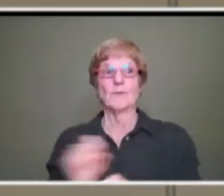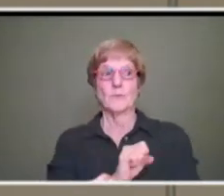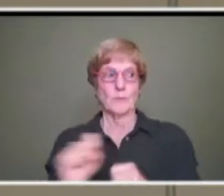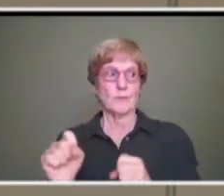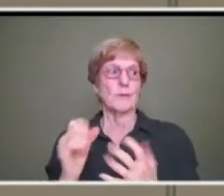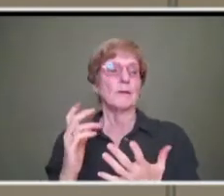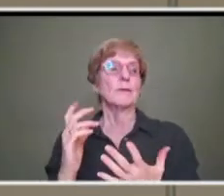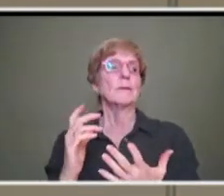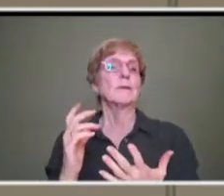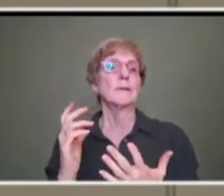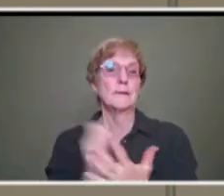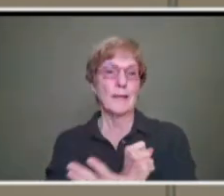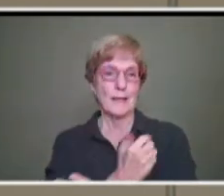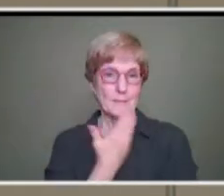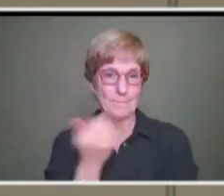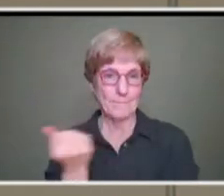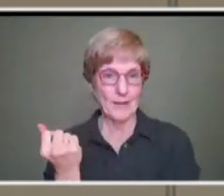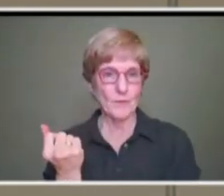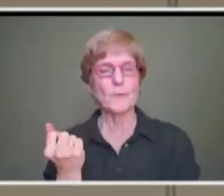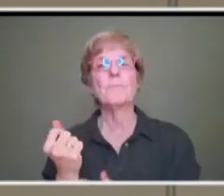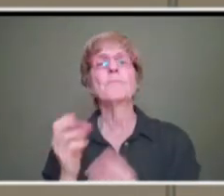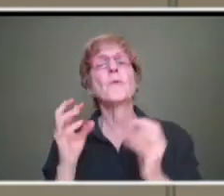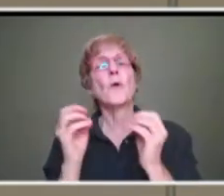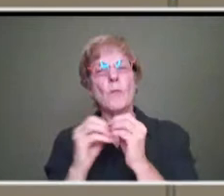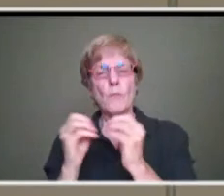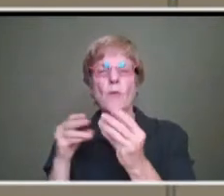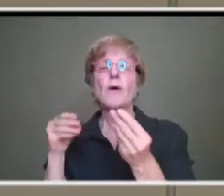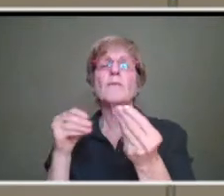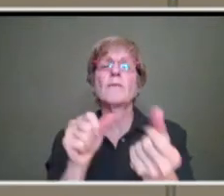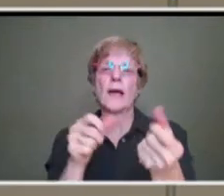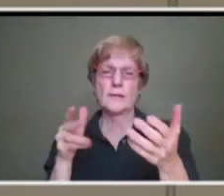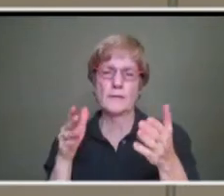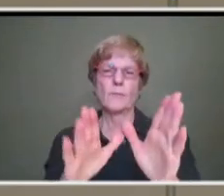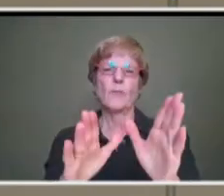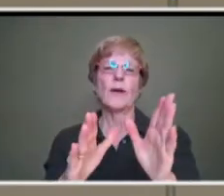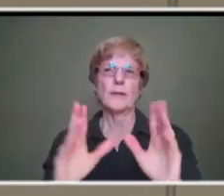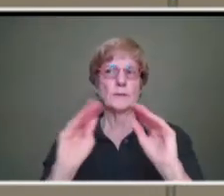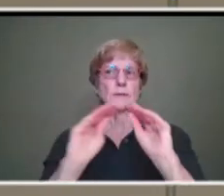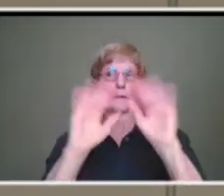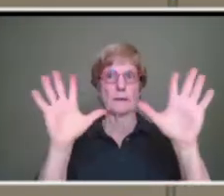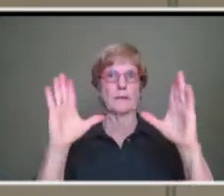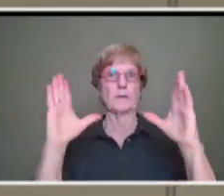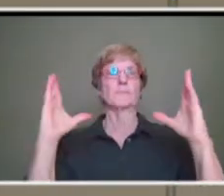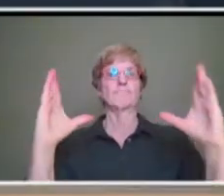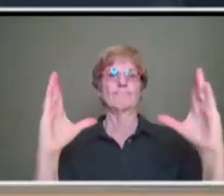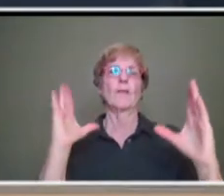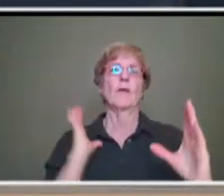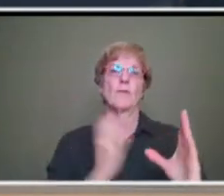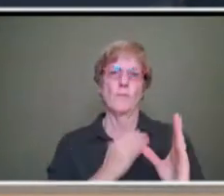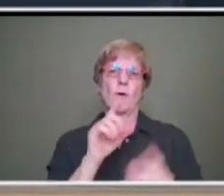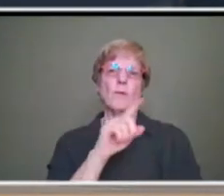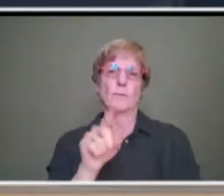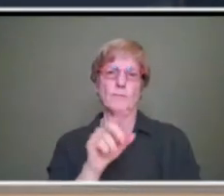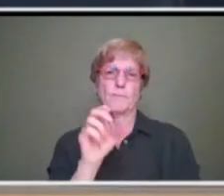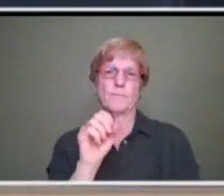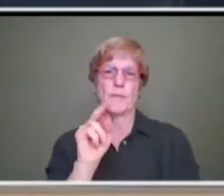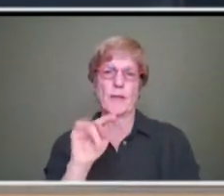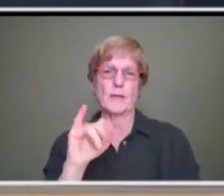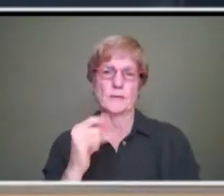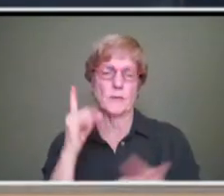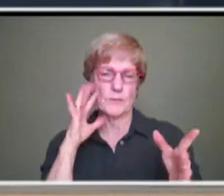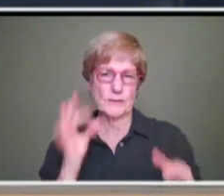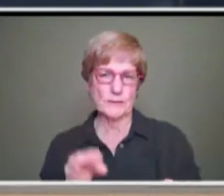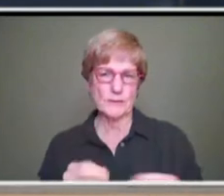um better more effective ways of presenting this information in Arizona um decisions and